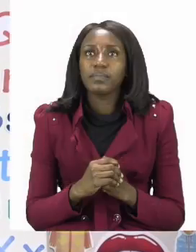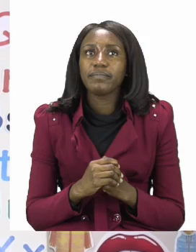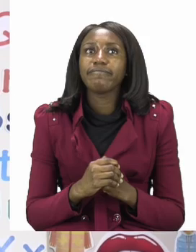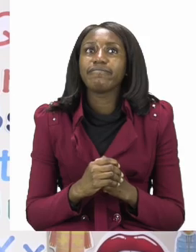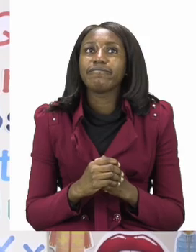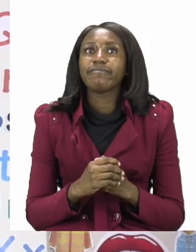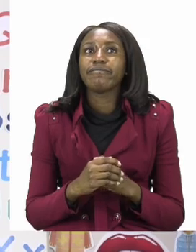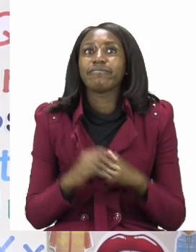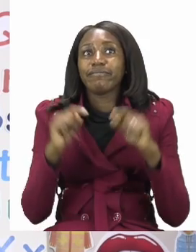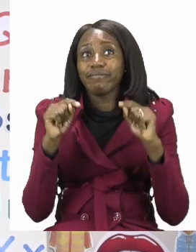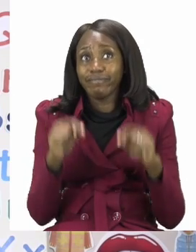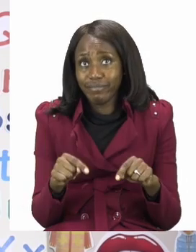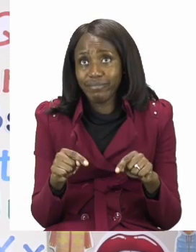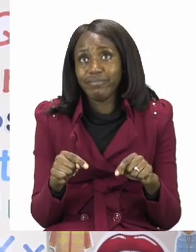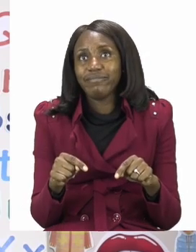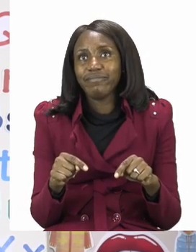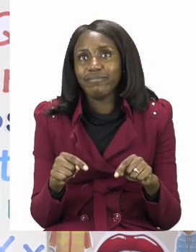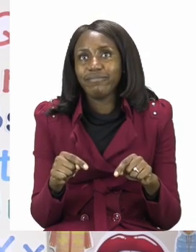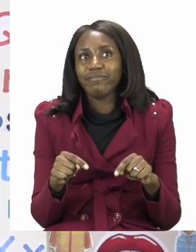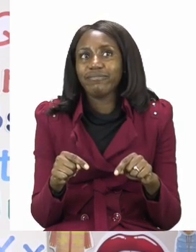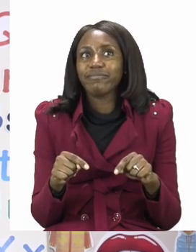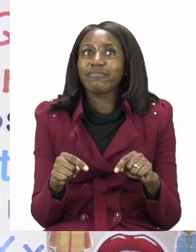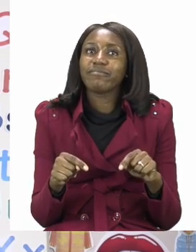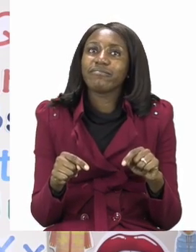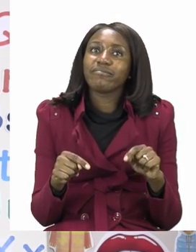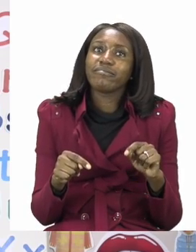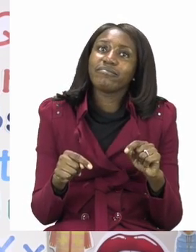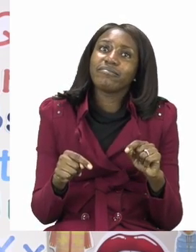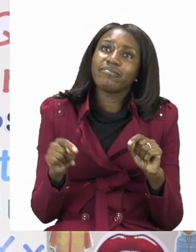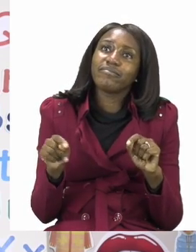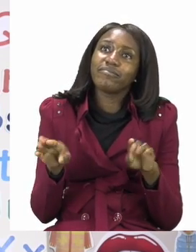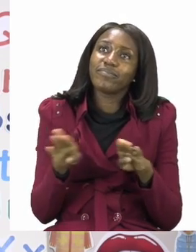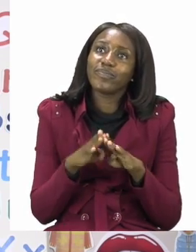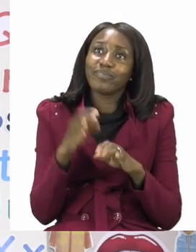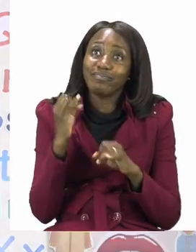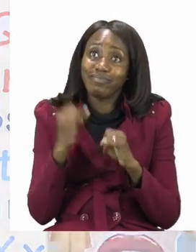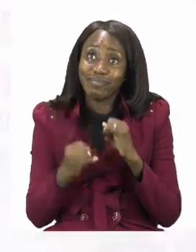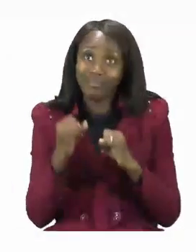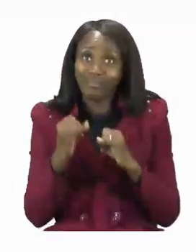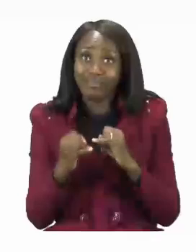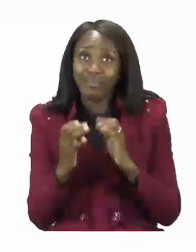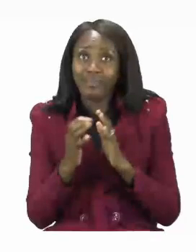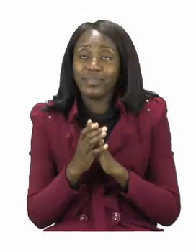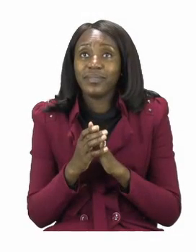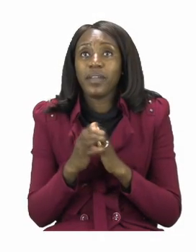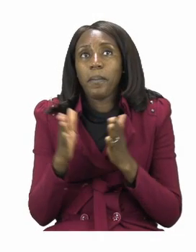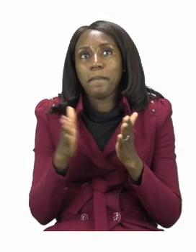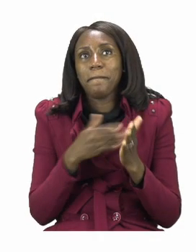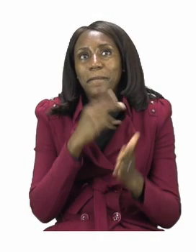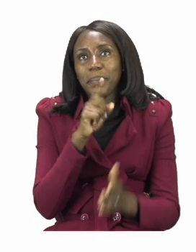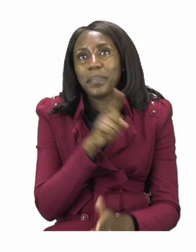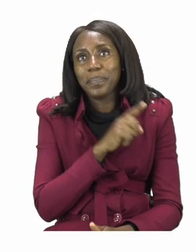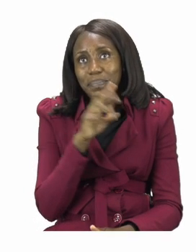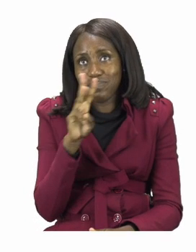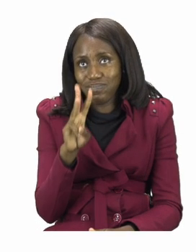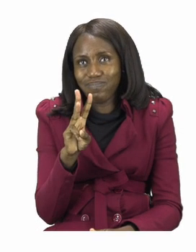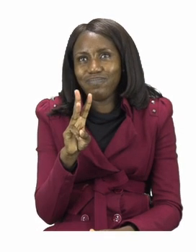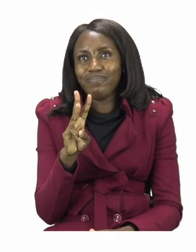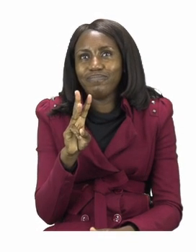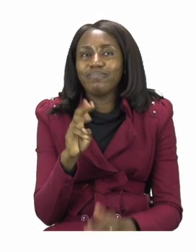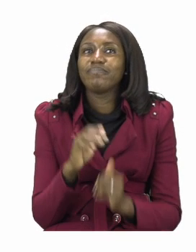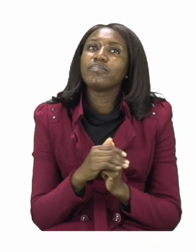For our lesson now, boys and girls, we are going to do our last exercise on page 13. On